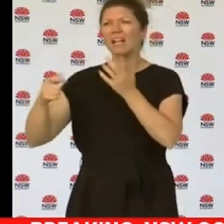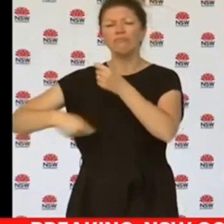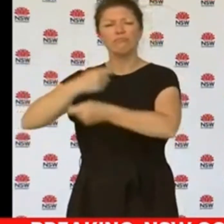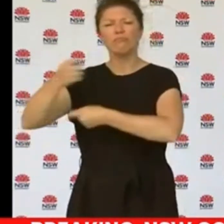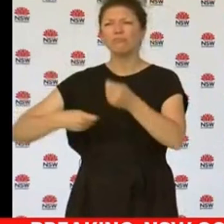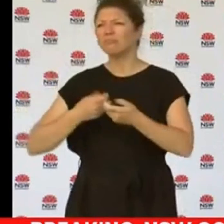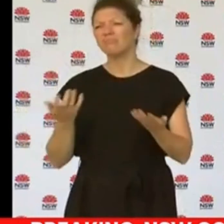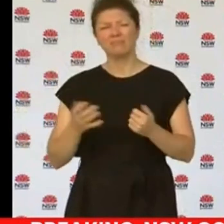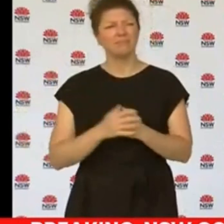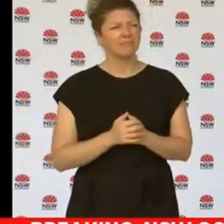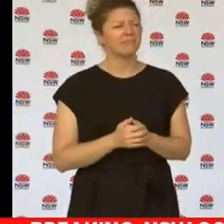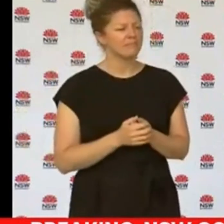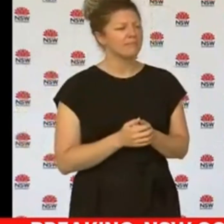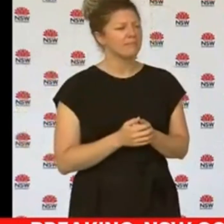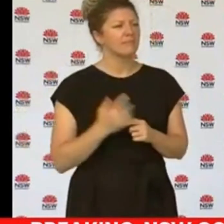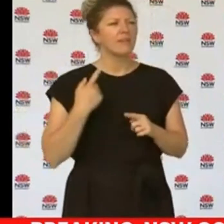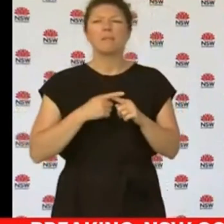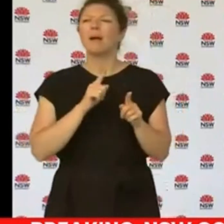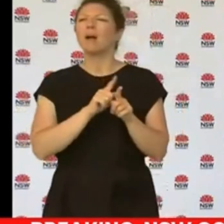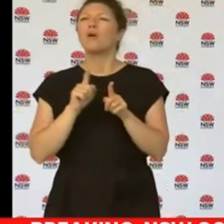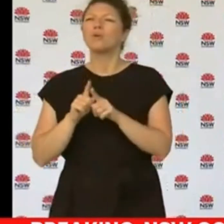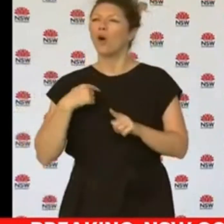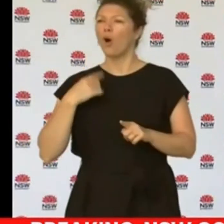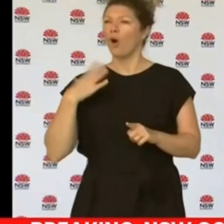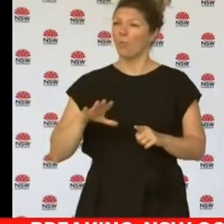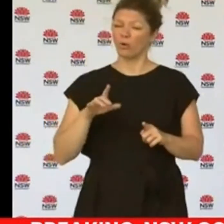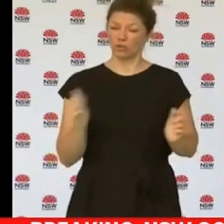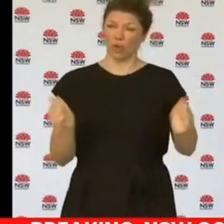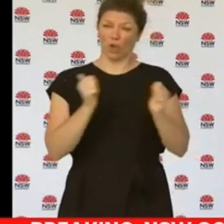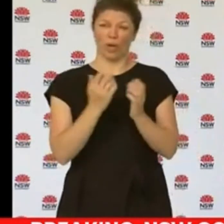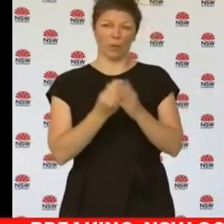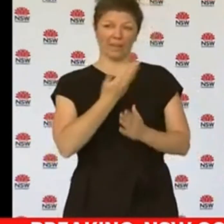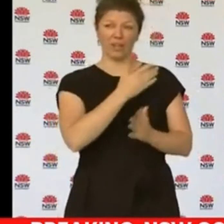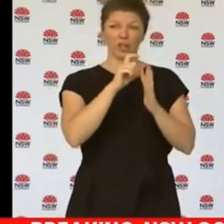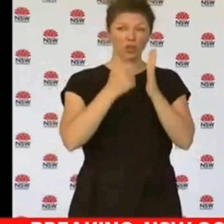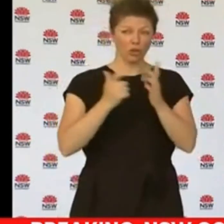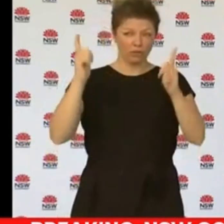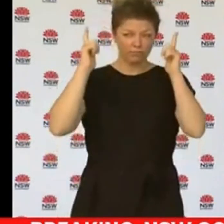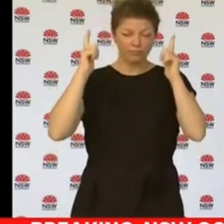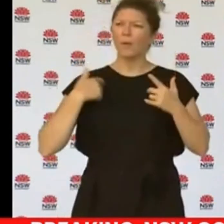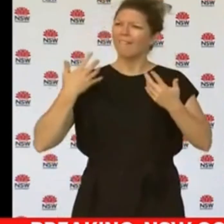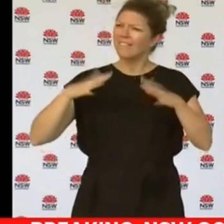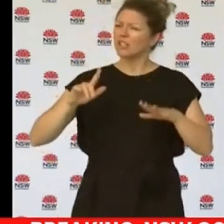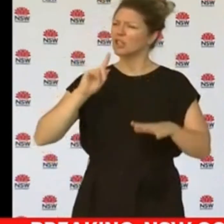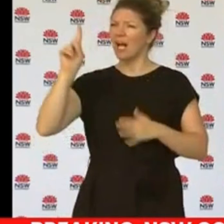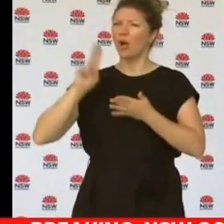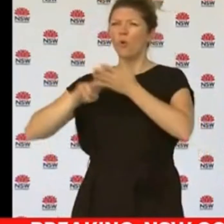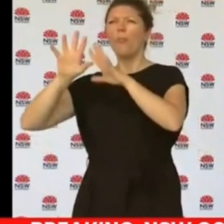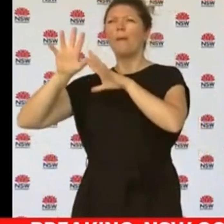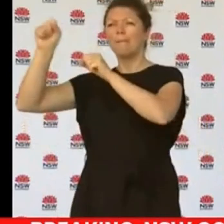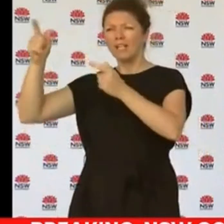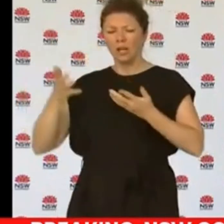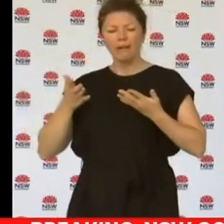And I also want to compliment the comments made by Chief Medical Officer Dr Chant, in that whilst we've lifted the